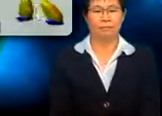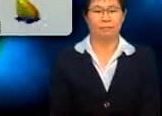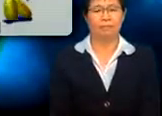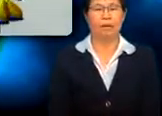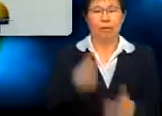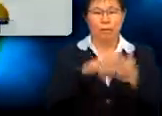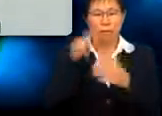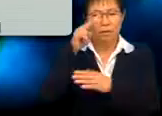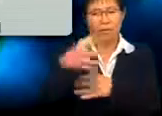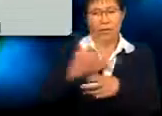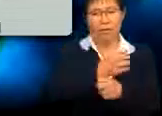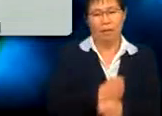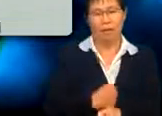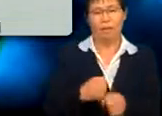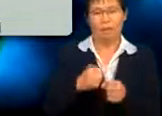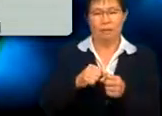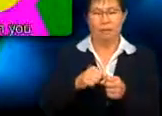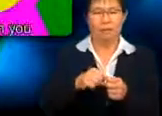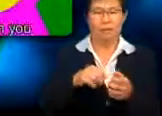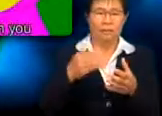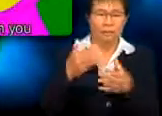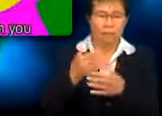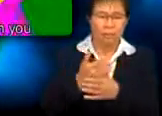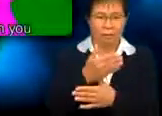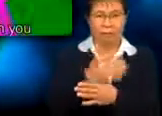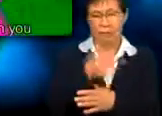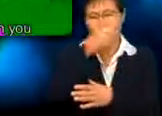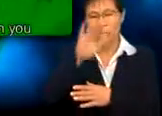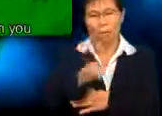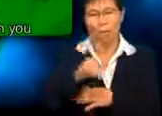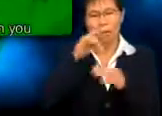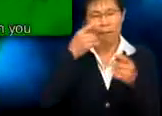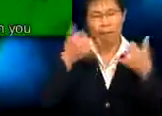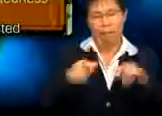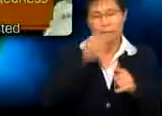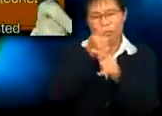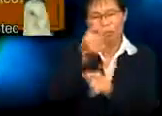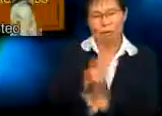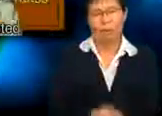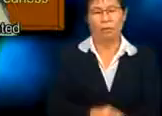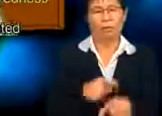But what you see can get distorted, because your eyes can play tricks on you.